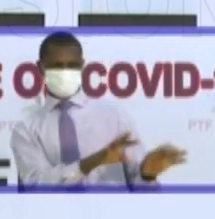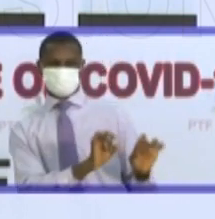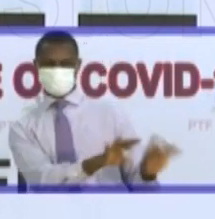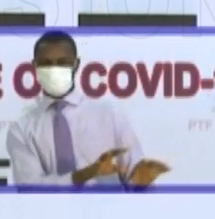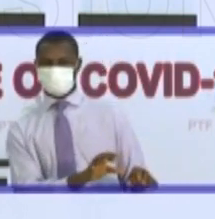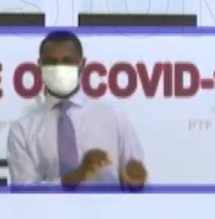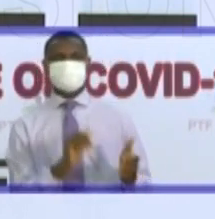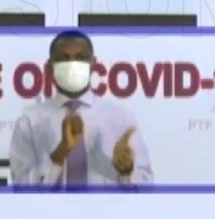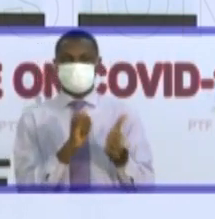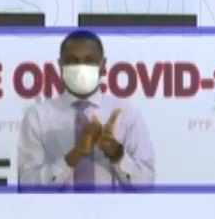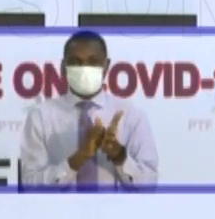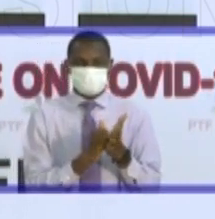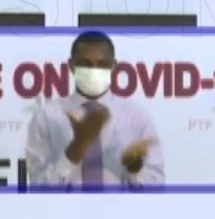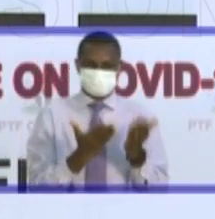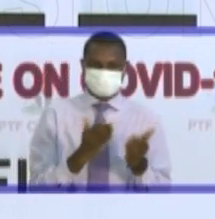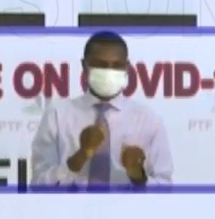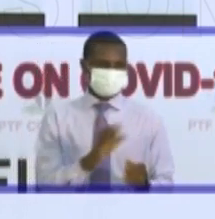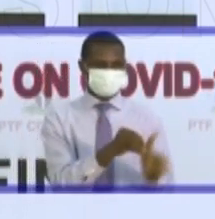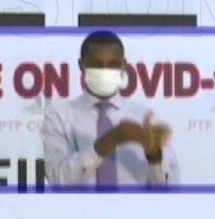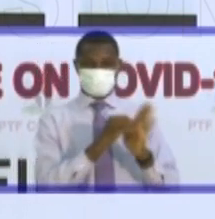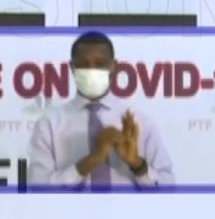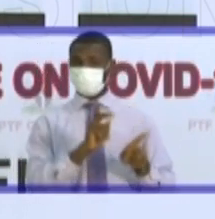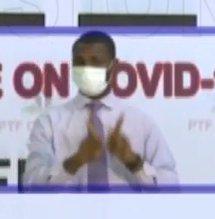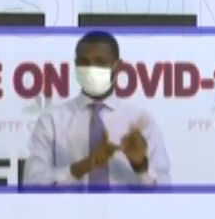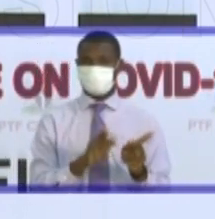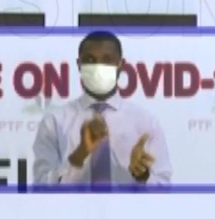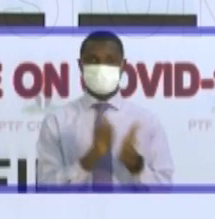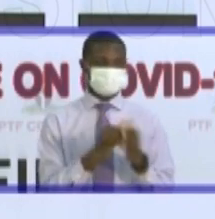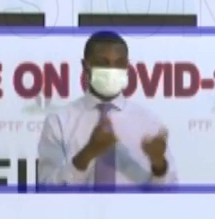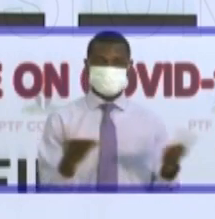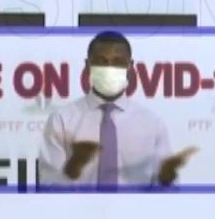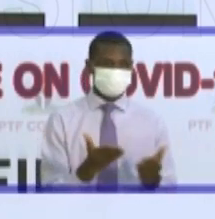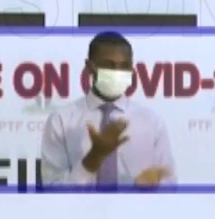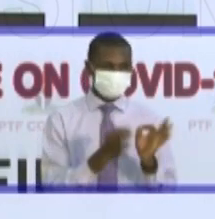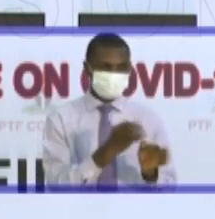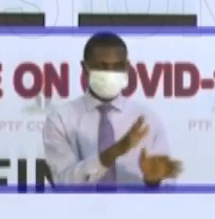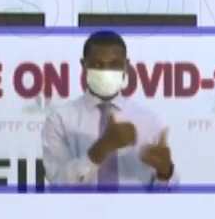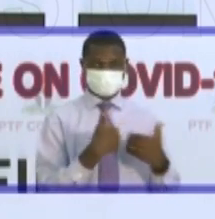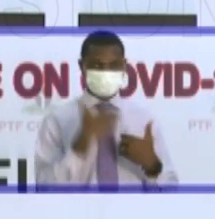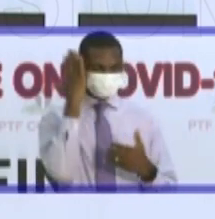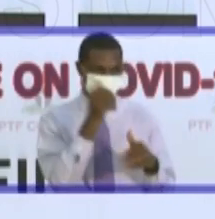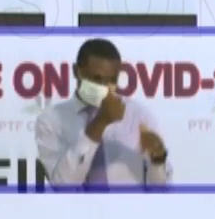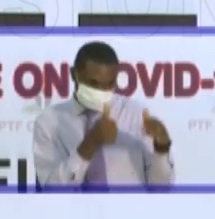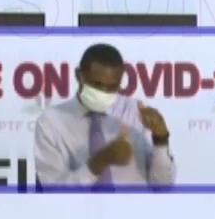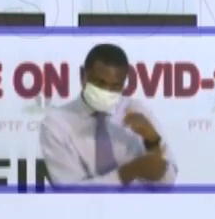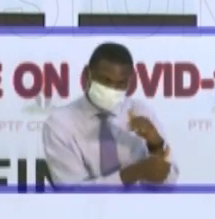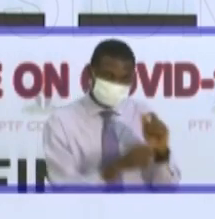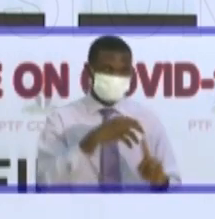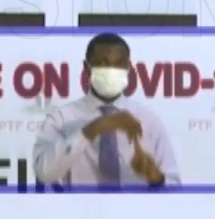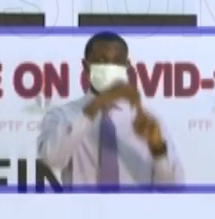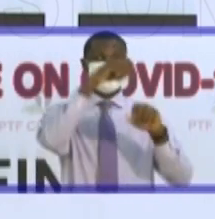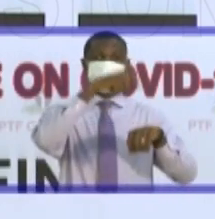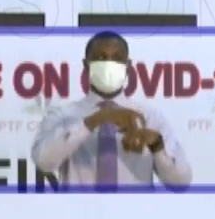them, when we scorn people, what happens is that they go into hiding at a time when they need help and